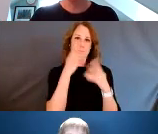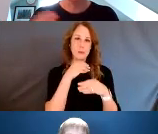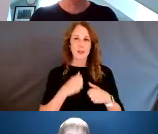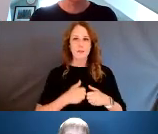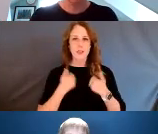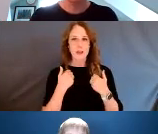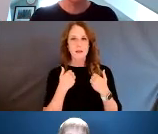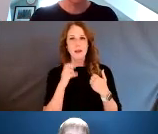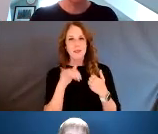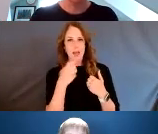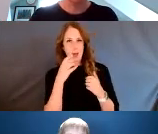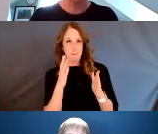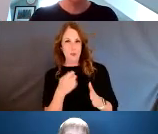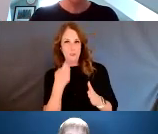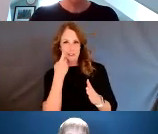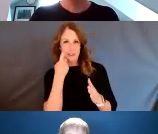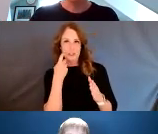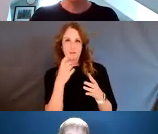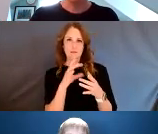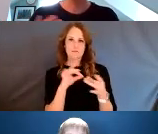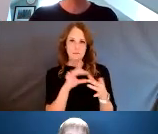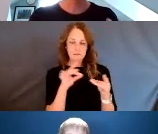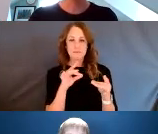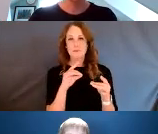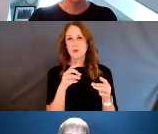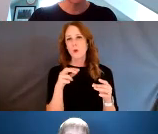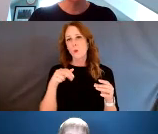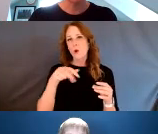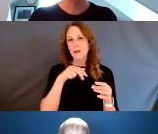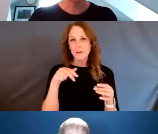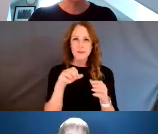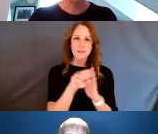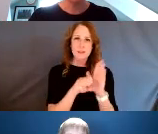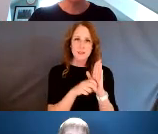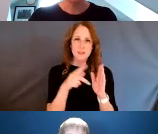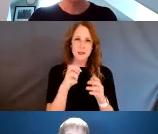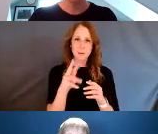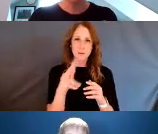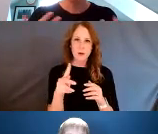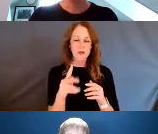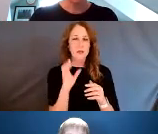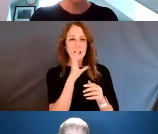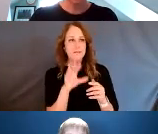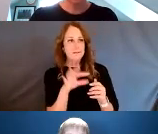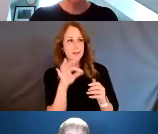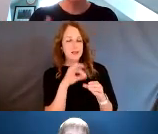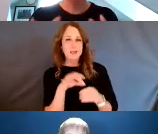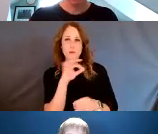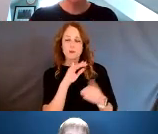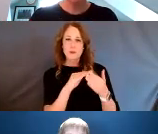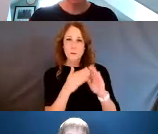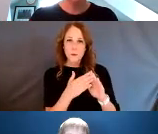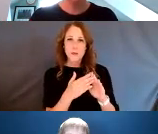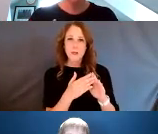that talked about walking around their state park, finding a spiritual community if that is important to you, meditating